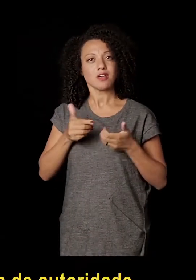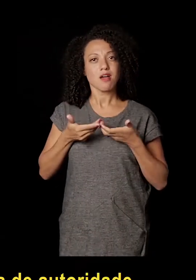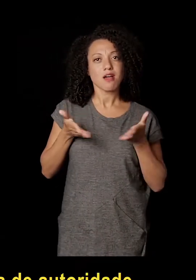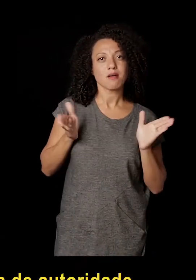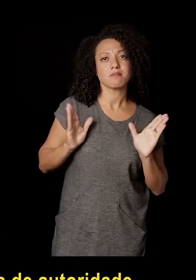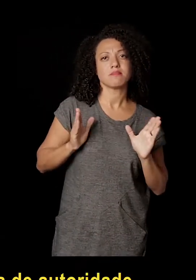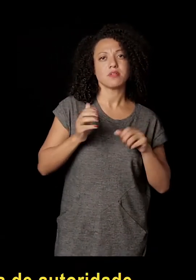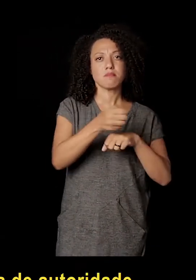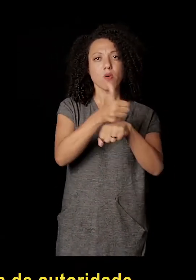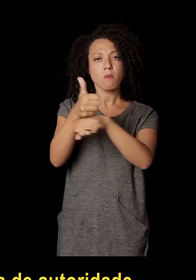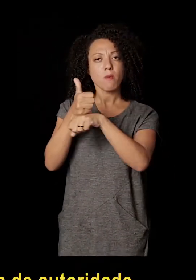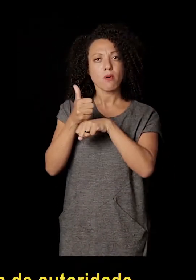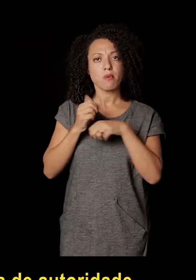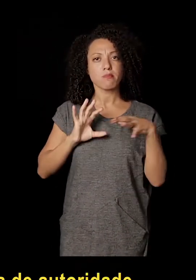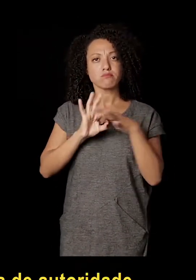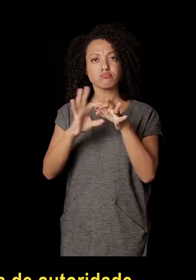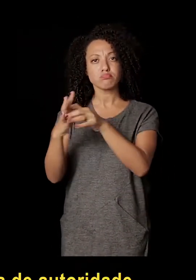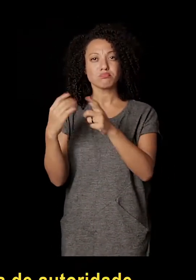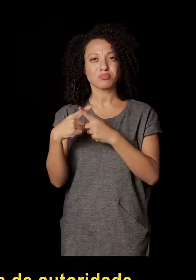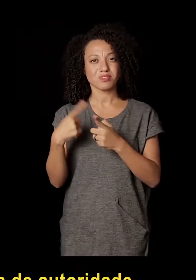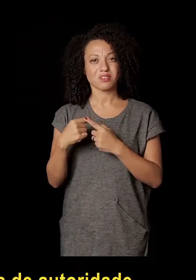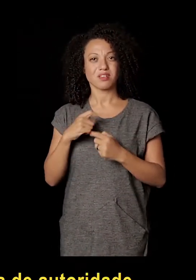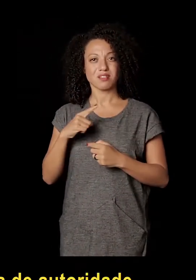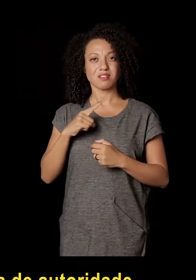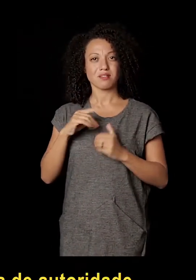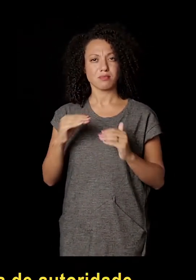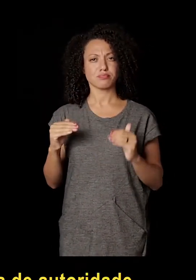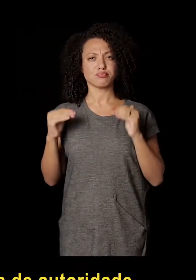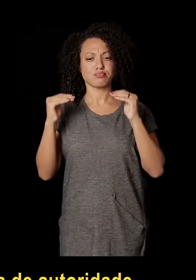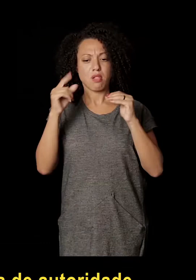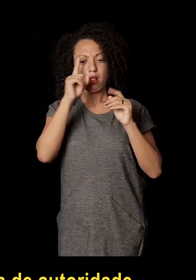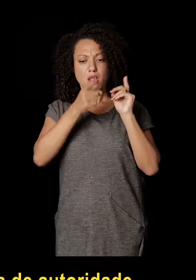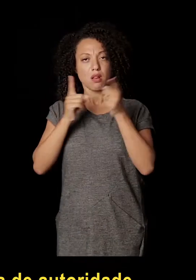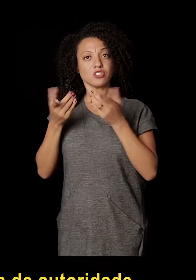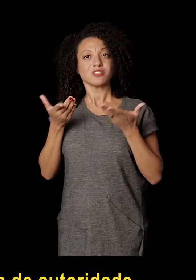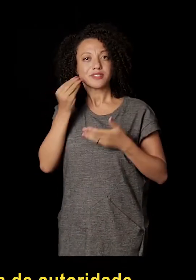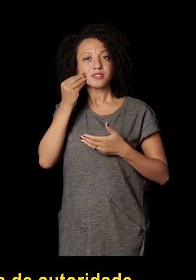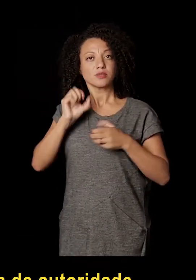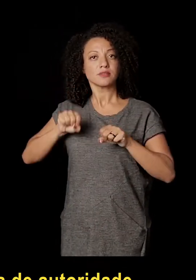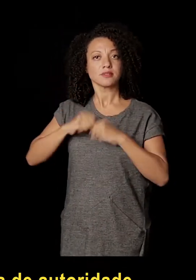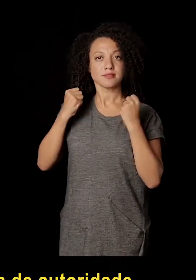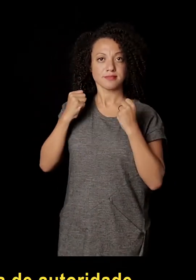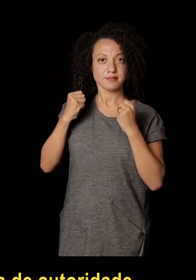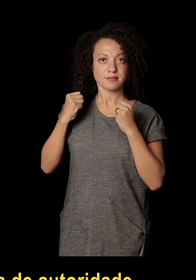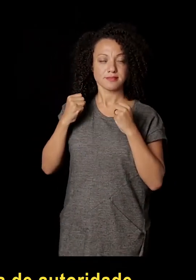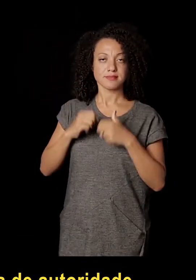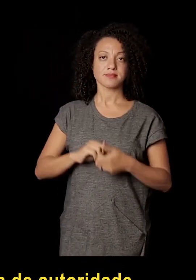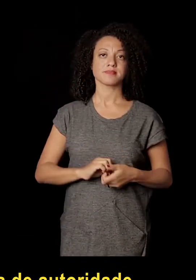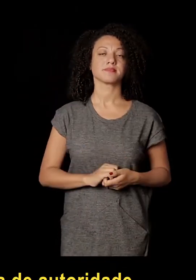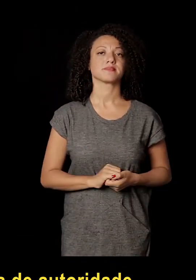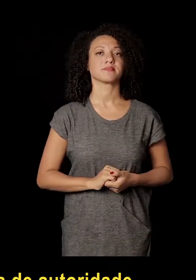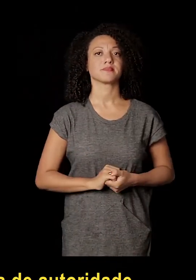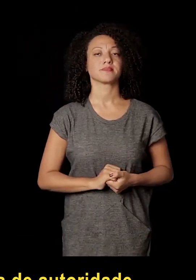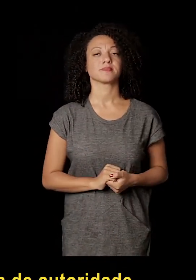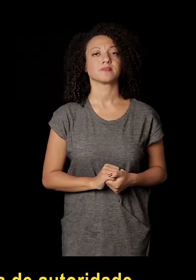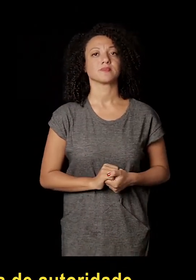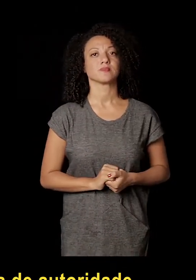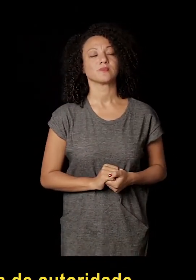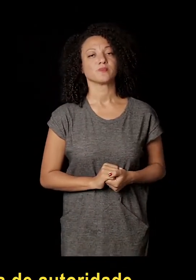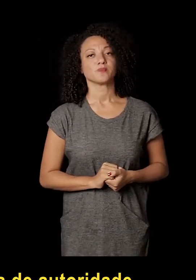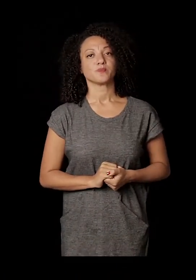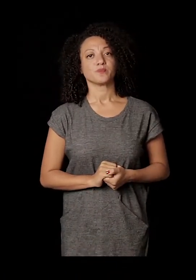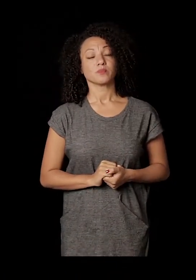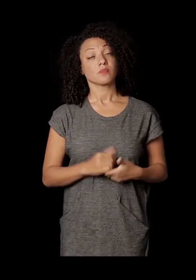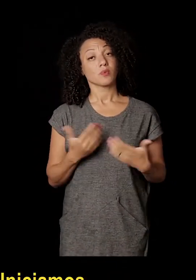and photographers to break through the barrier of authority and so-called